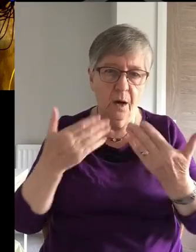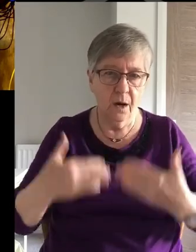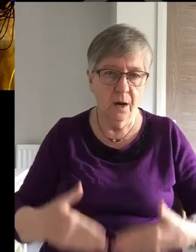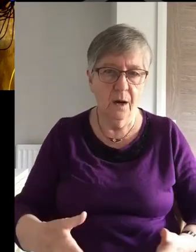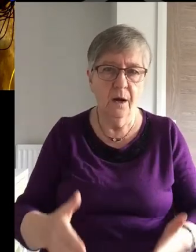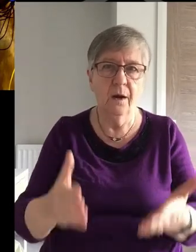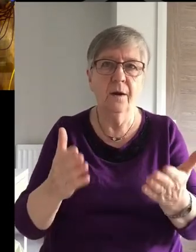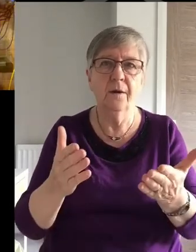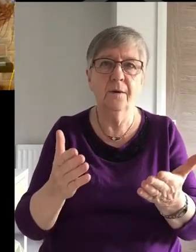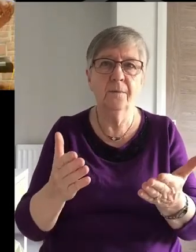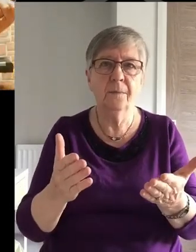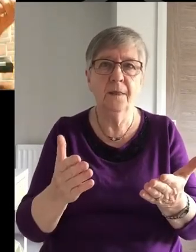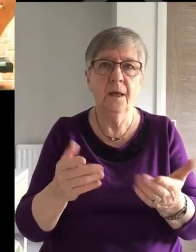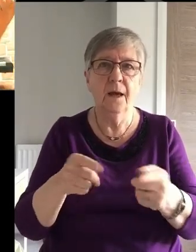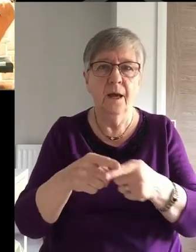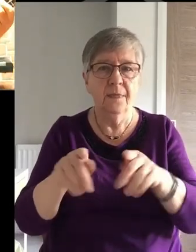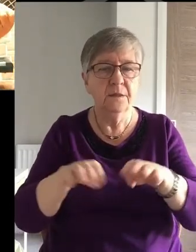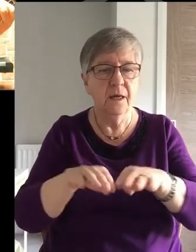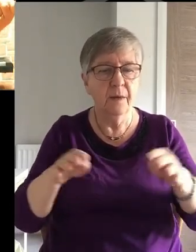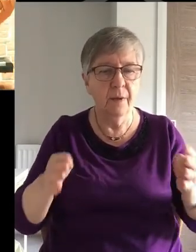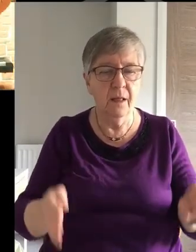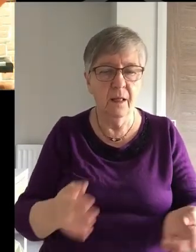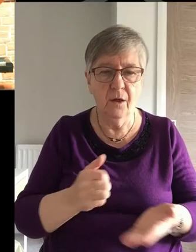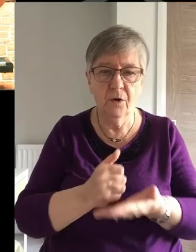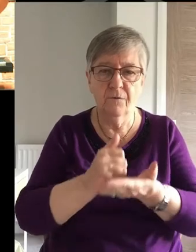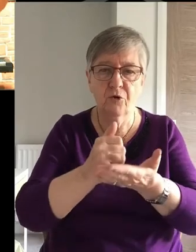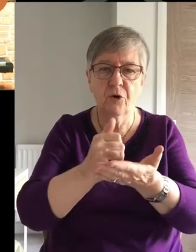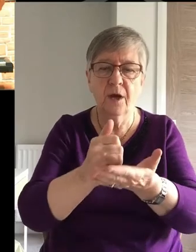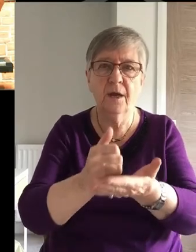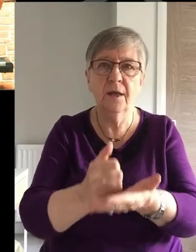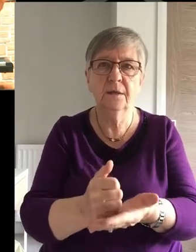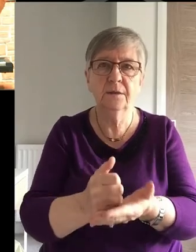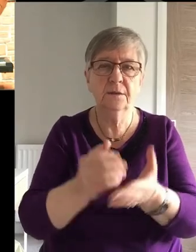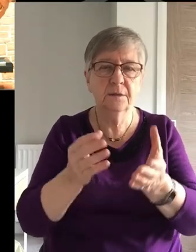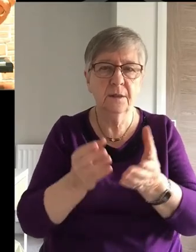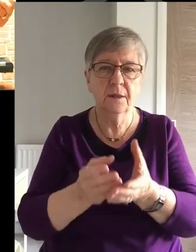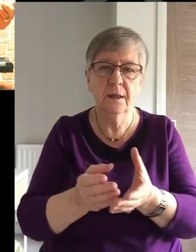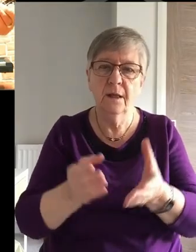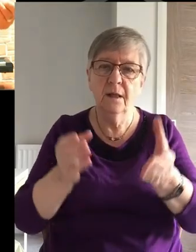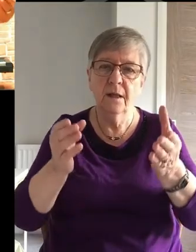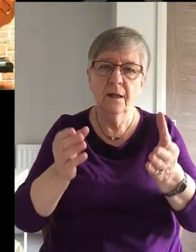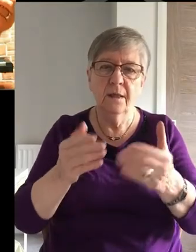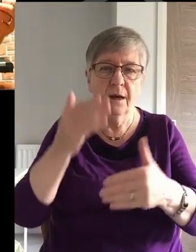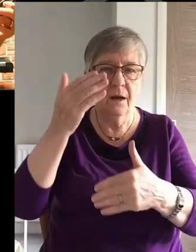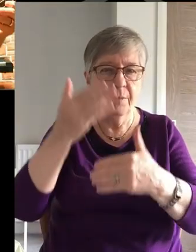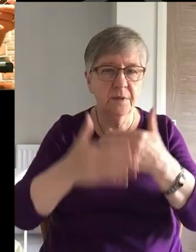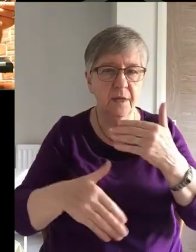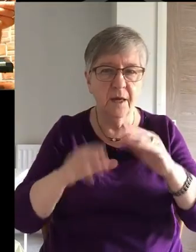are at the table of grace.